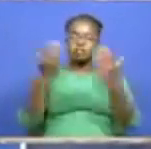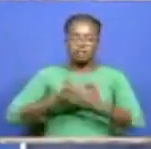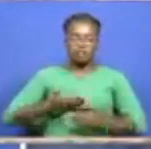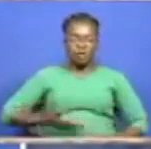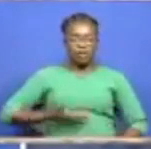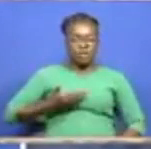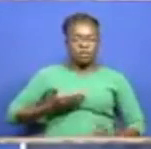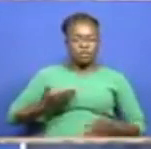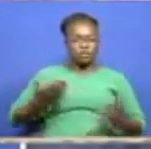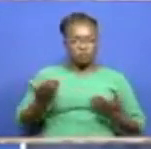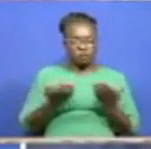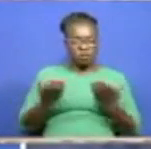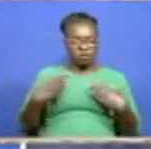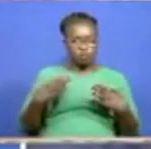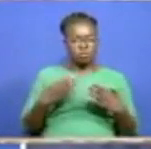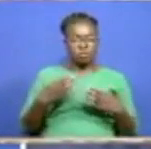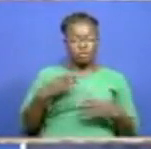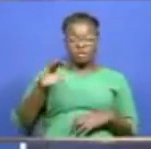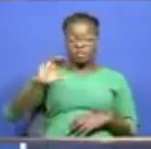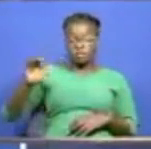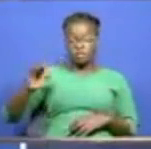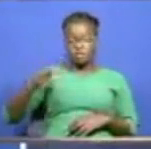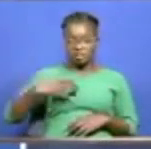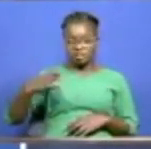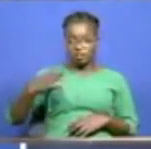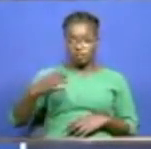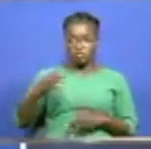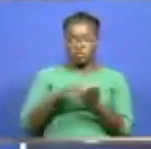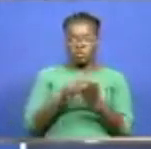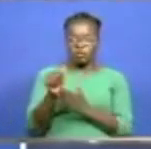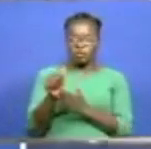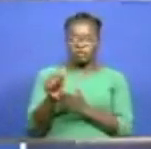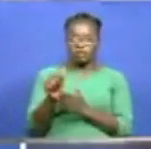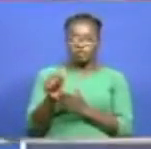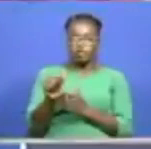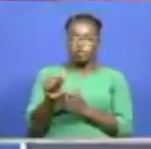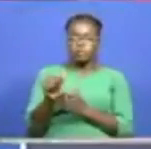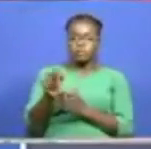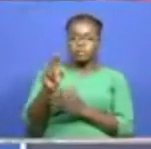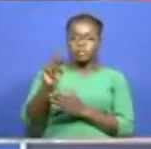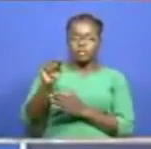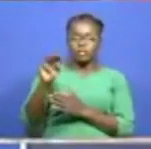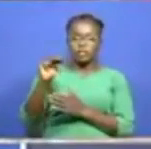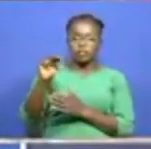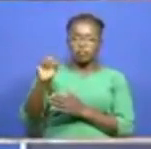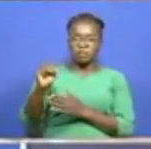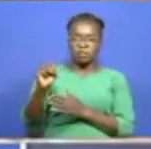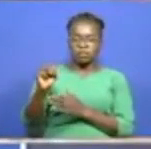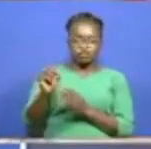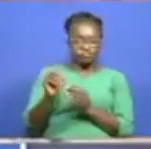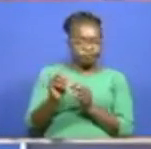business persons are blaming a city tycoon for the damage. The Nairobi Metropolitan Services has distanced itself from